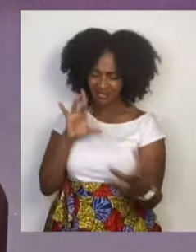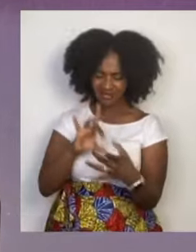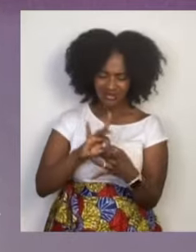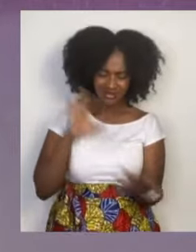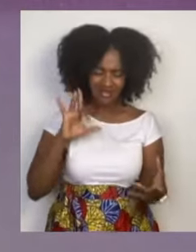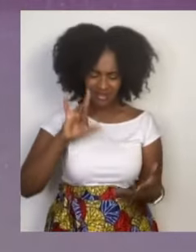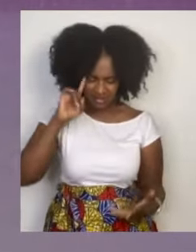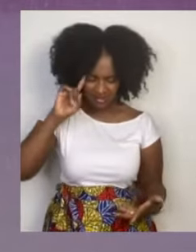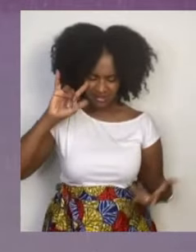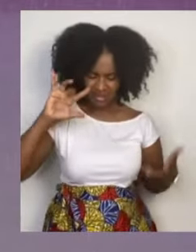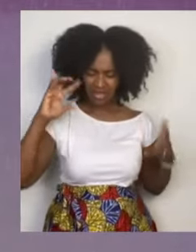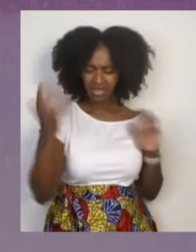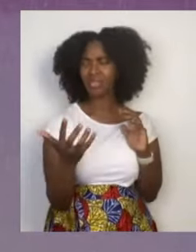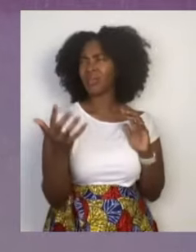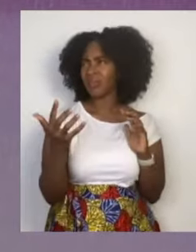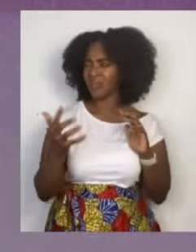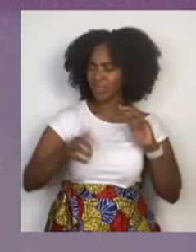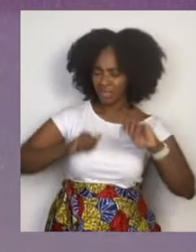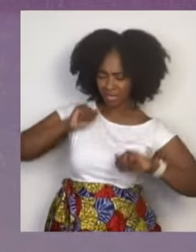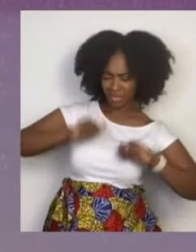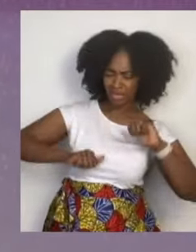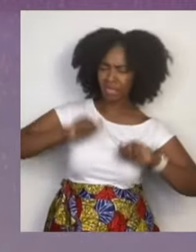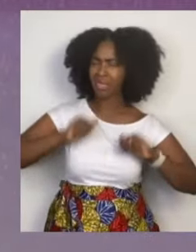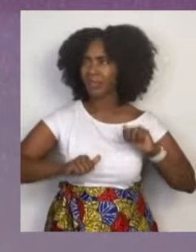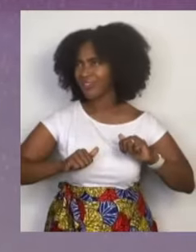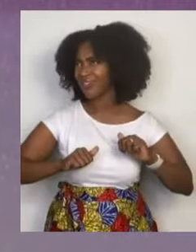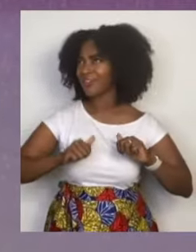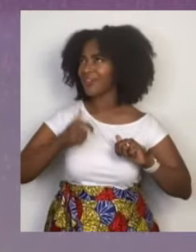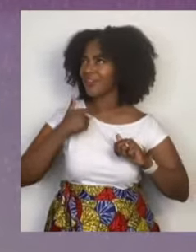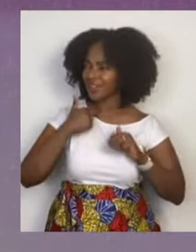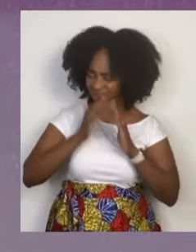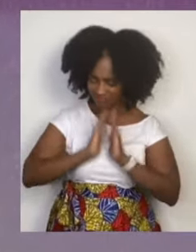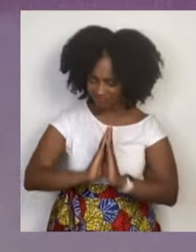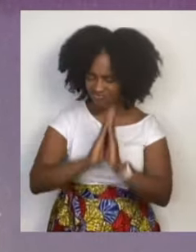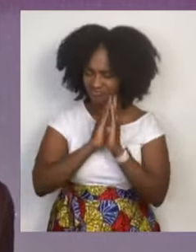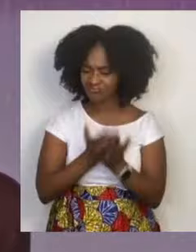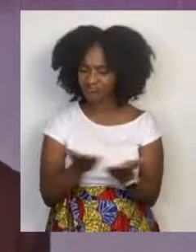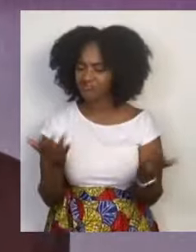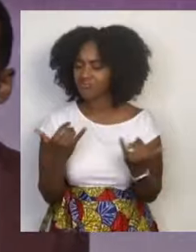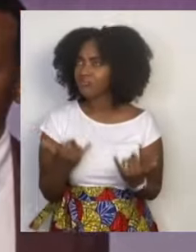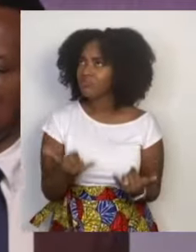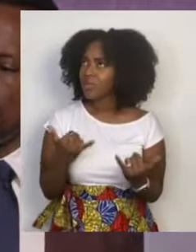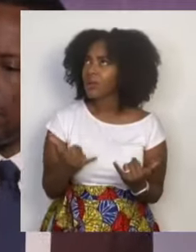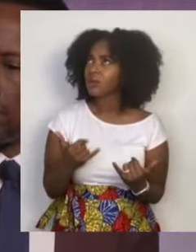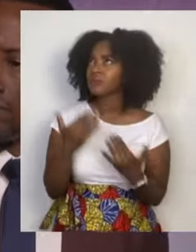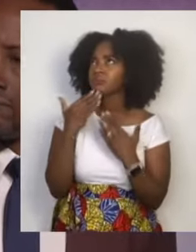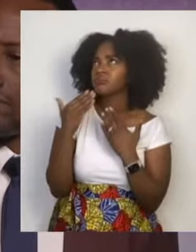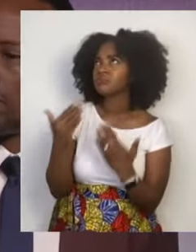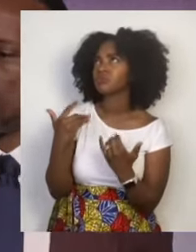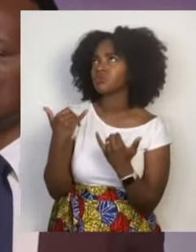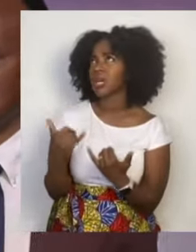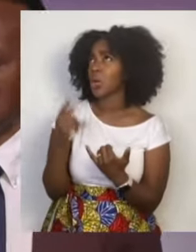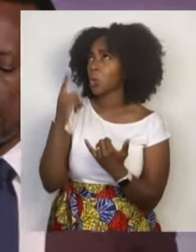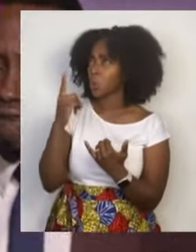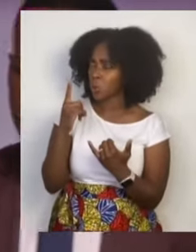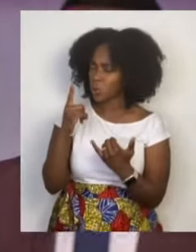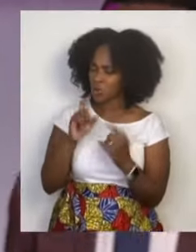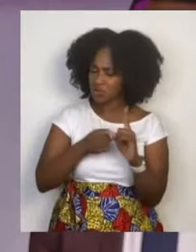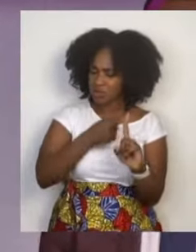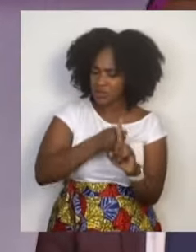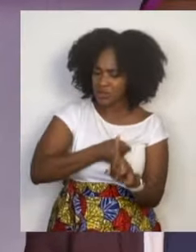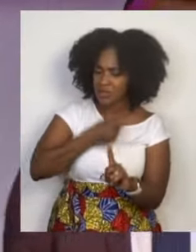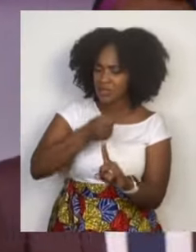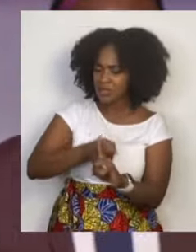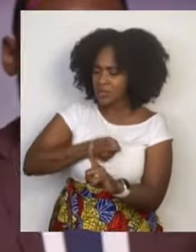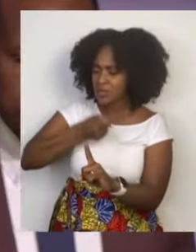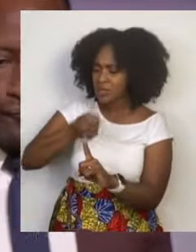you right now that you are doing a settling in their spirit. Father, that they